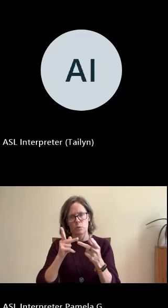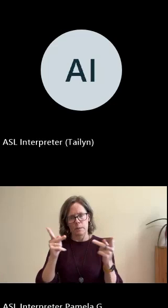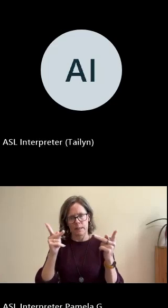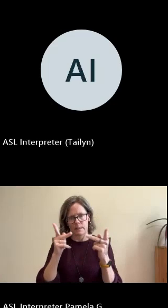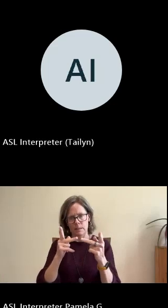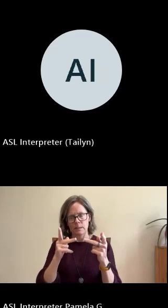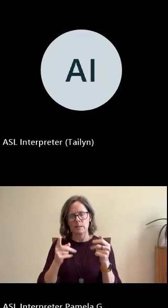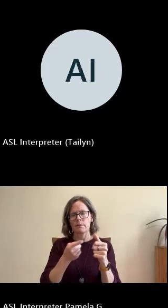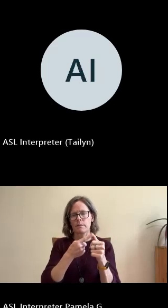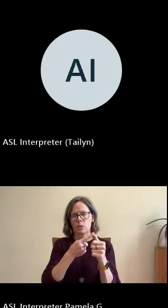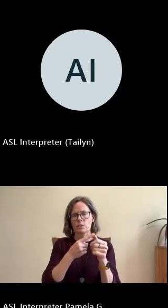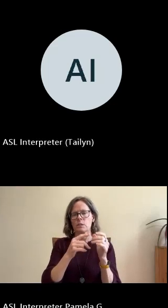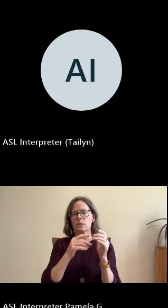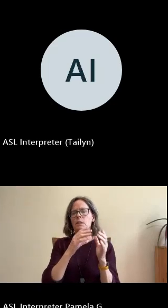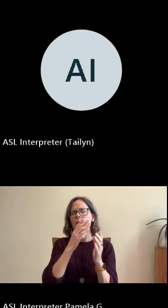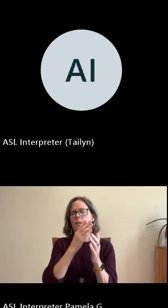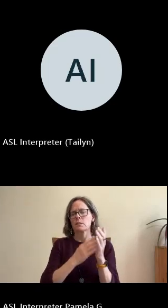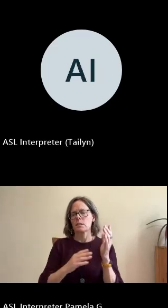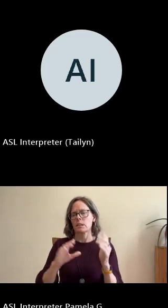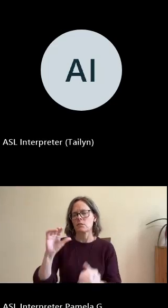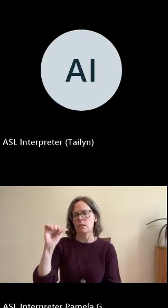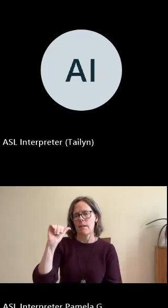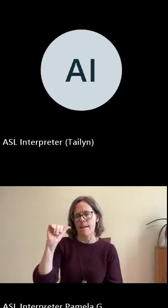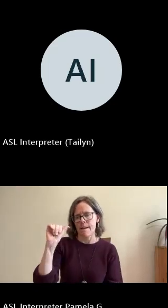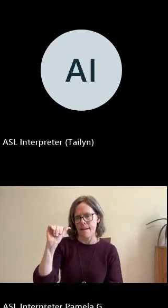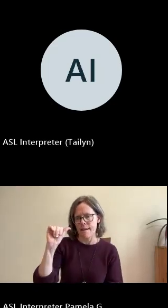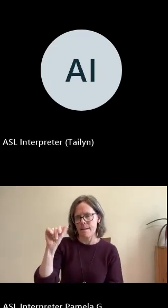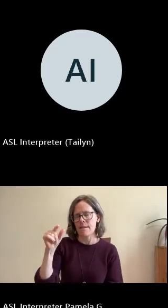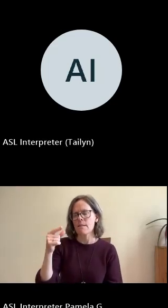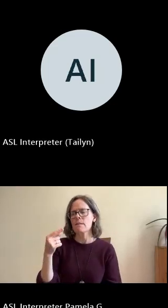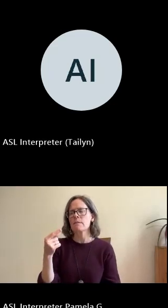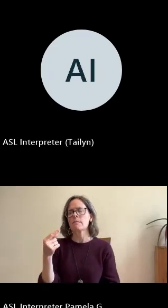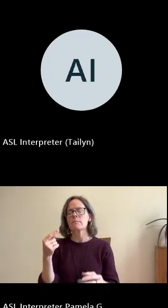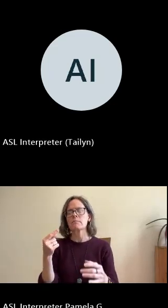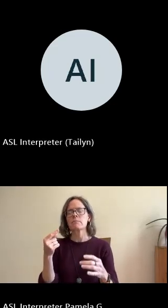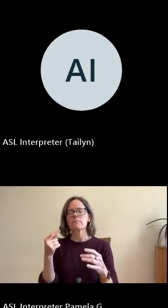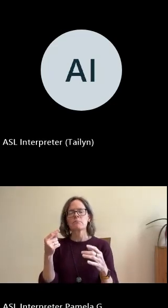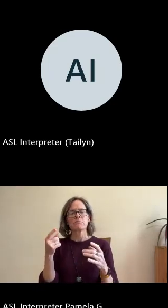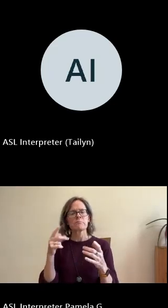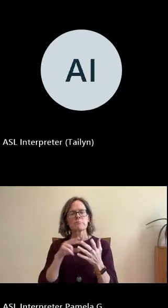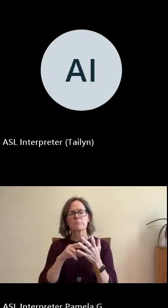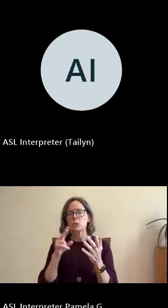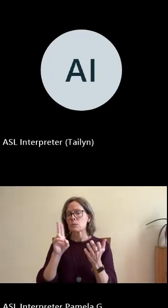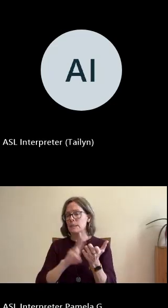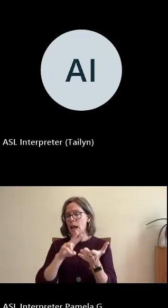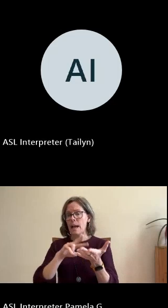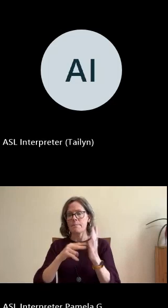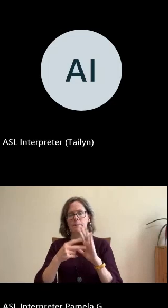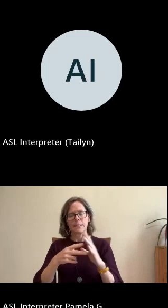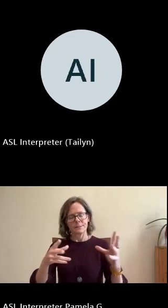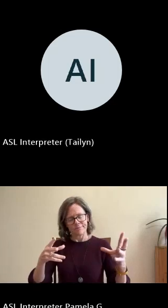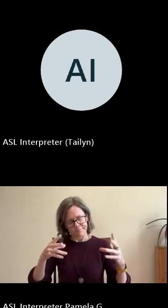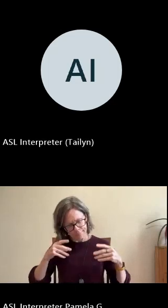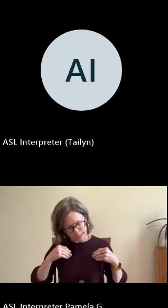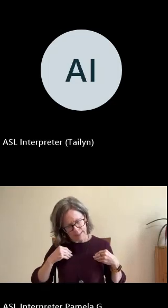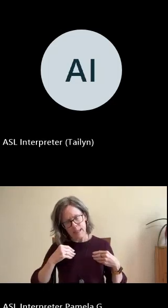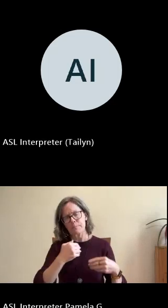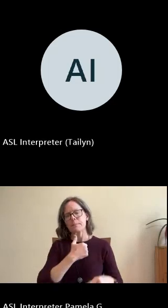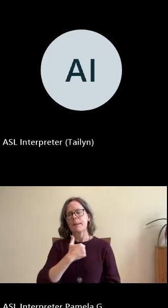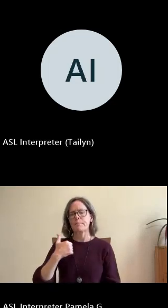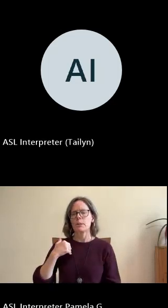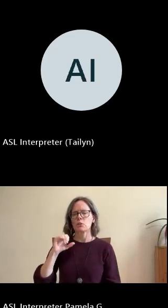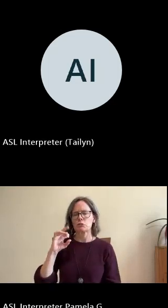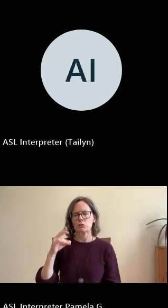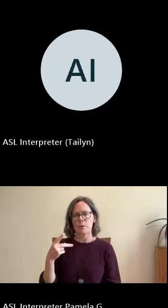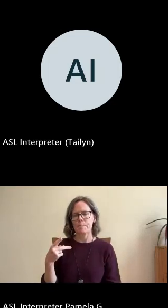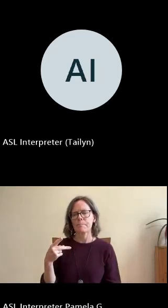the section A, and it's basically a declaration that you accept membership with MAPE and that MAPE